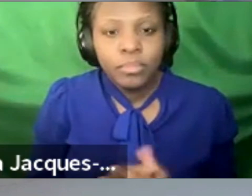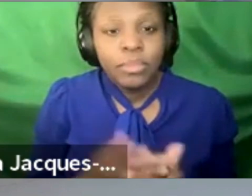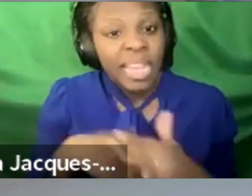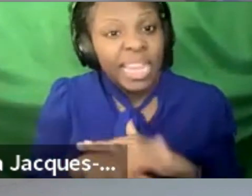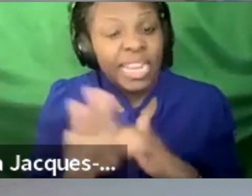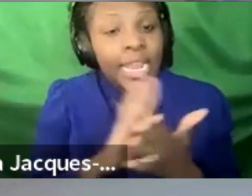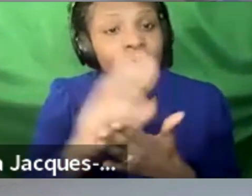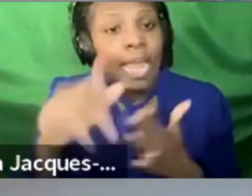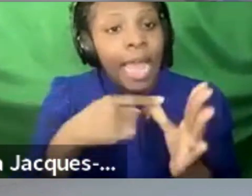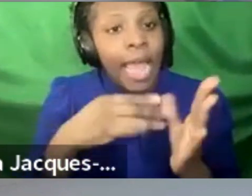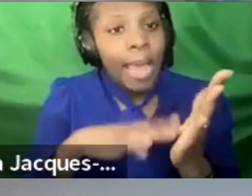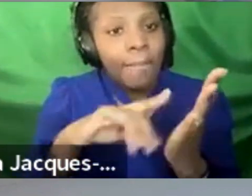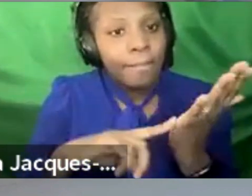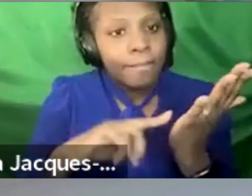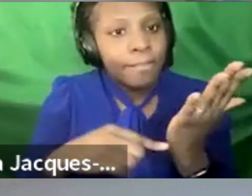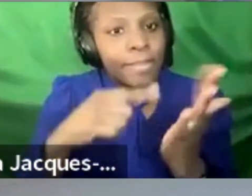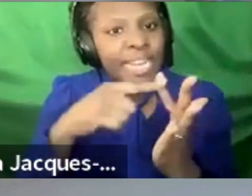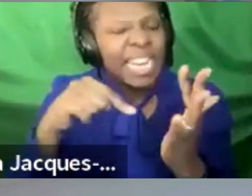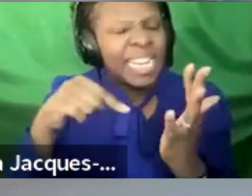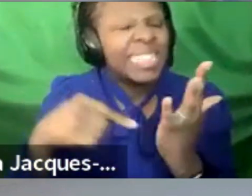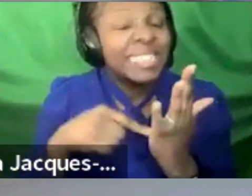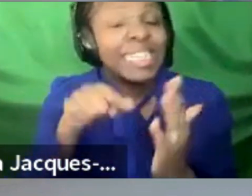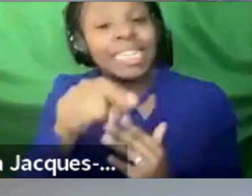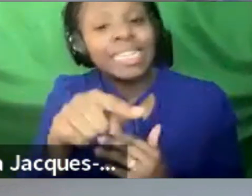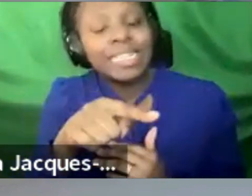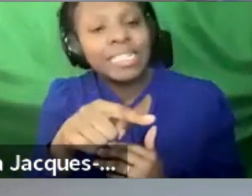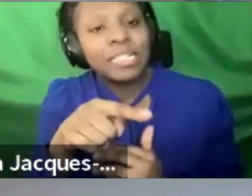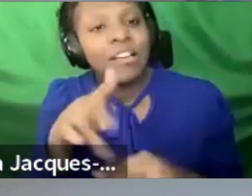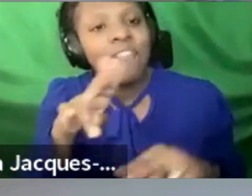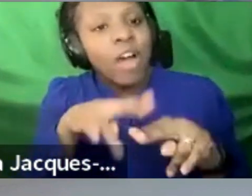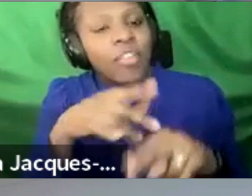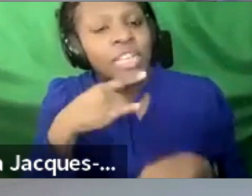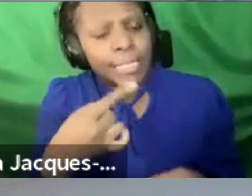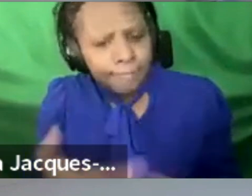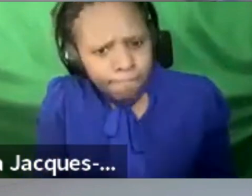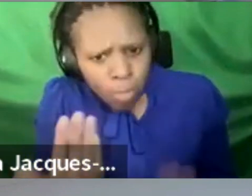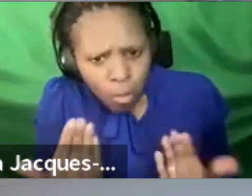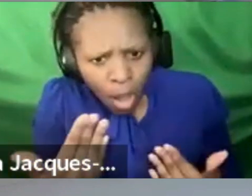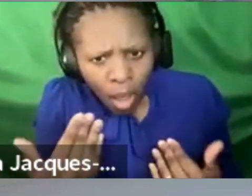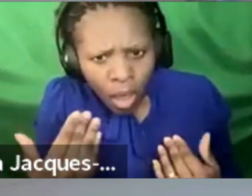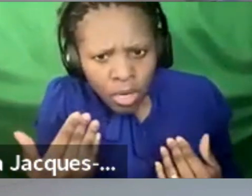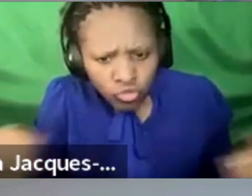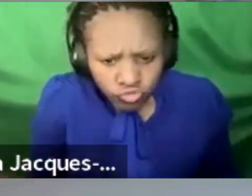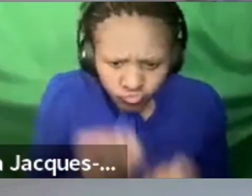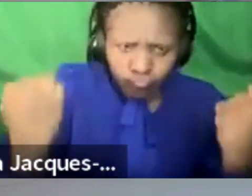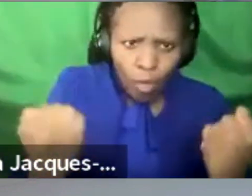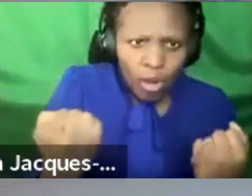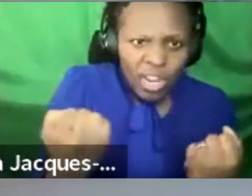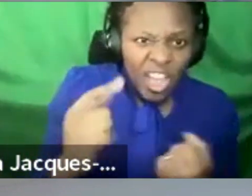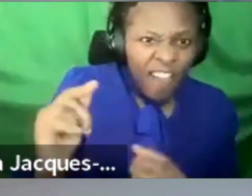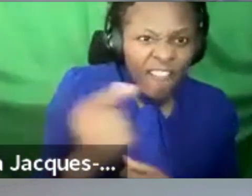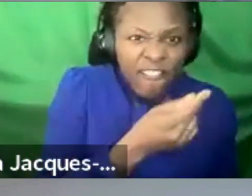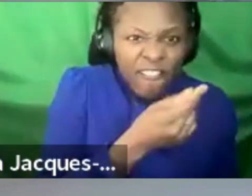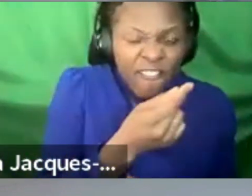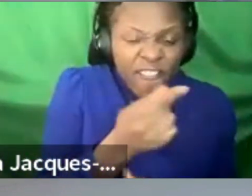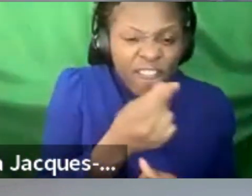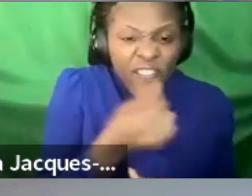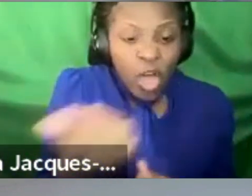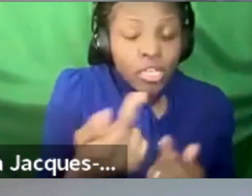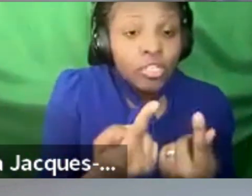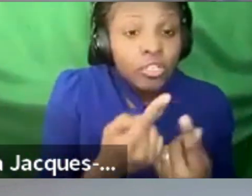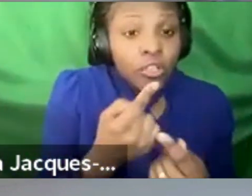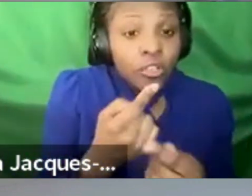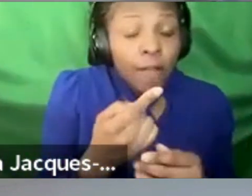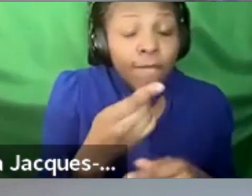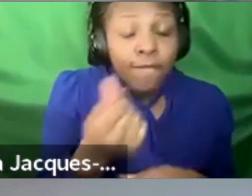Hamlet's father says, "Man up and avenge me," essentially within the first few minutes of the play. And Hamlet, who is